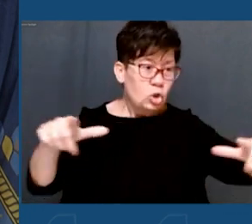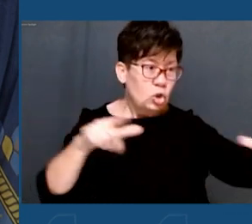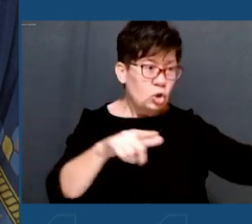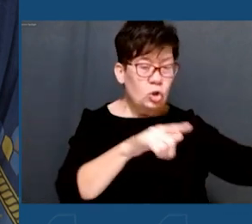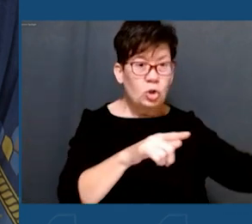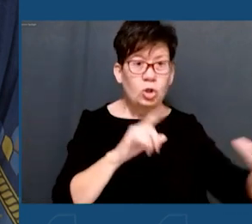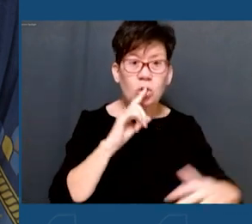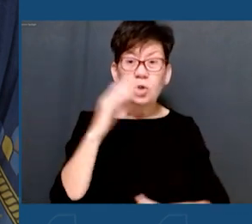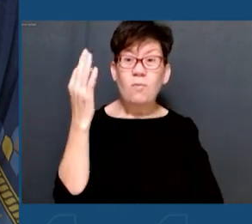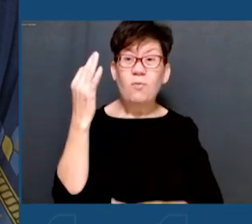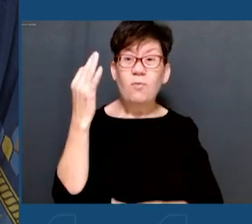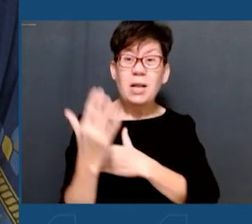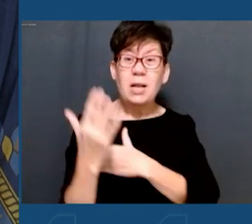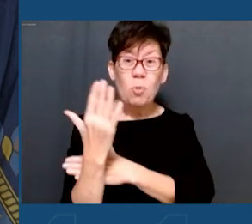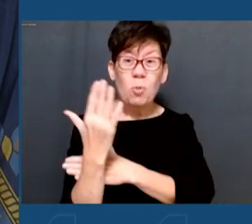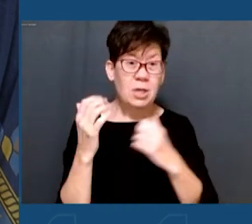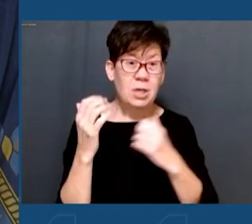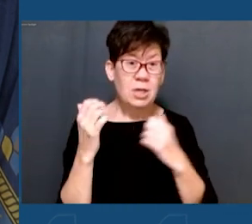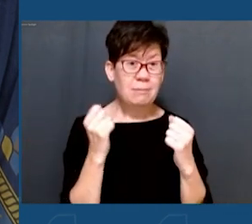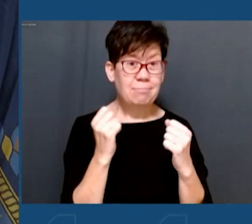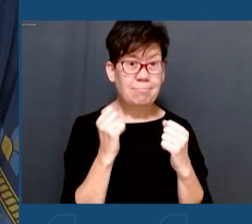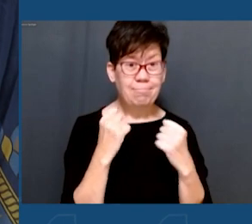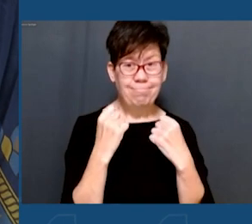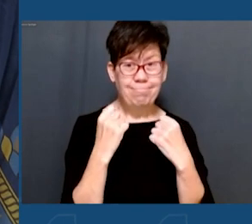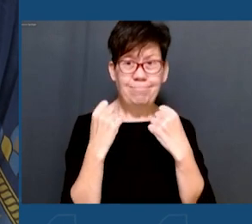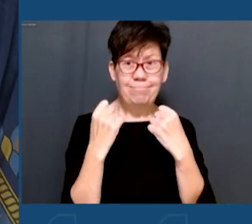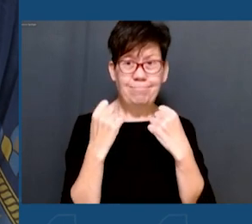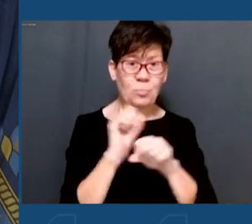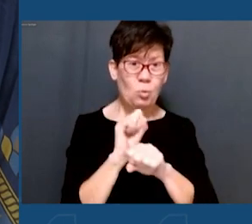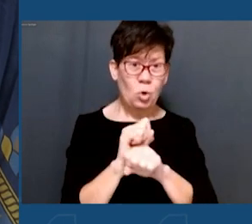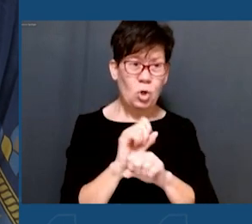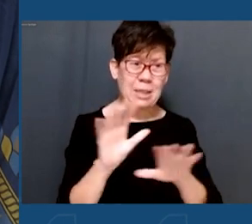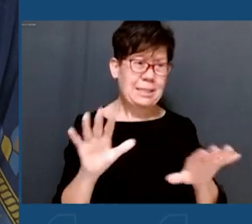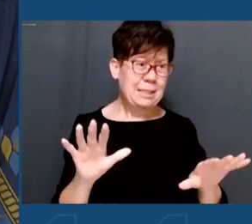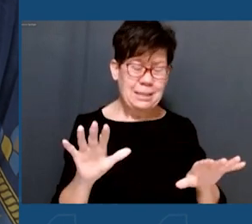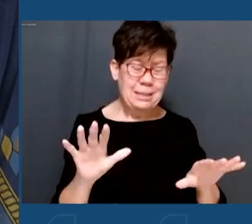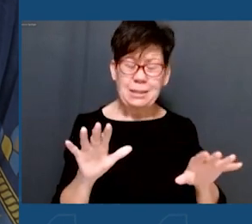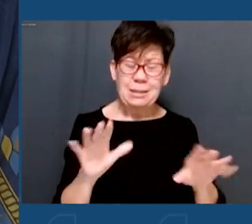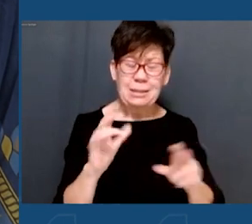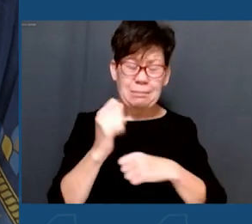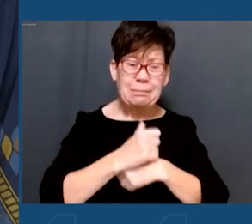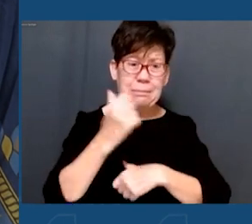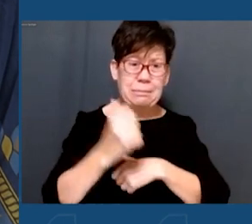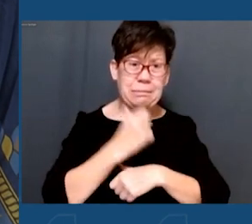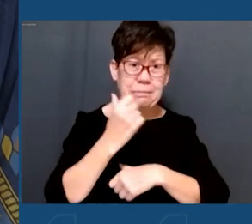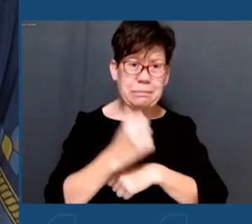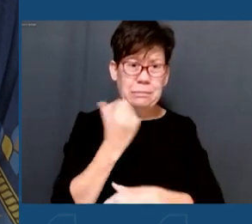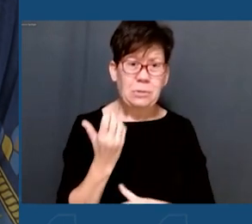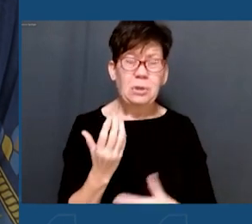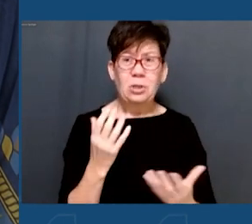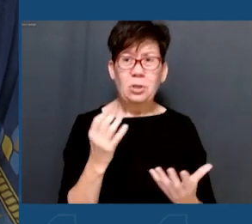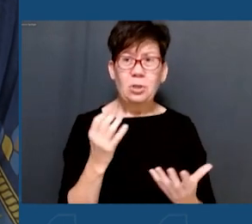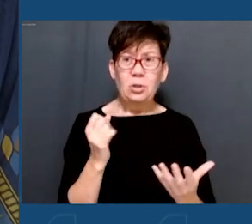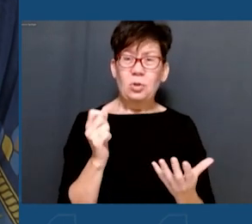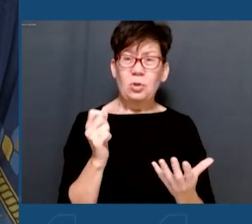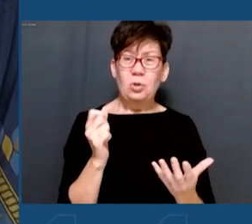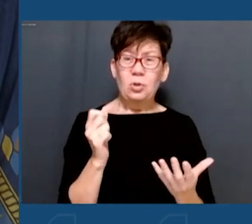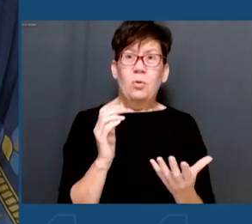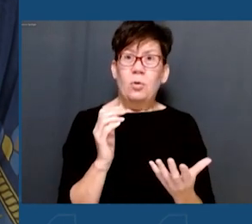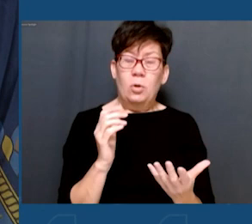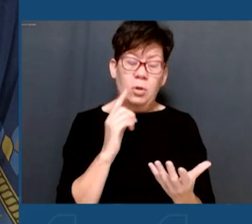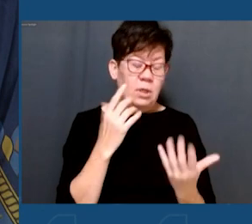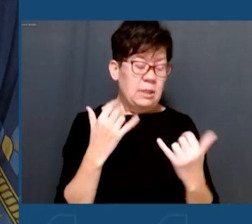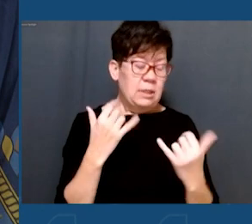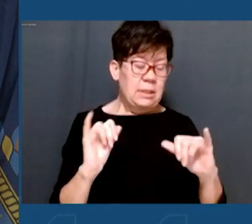be treacherous. So the rest of the state's going to be impacted very severely. And in our area, we're expecting blizzard warnings throughout